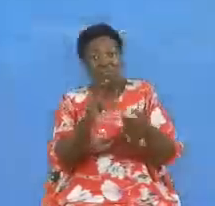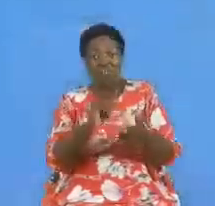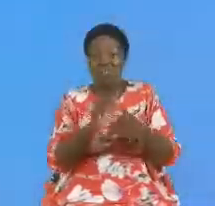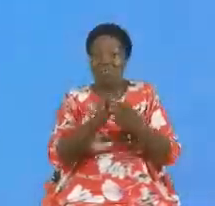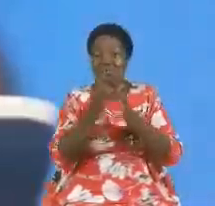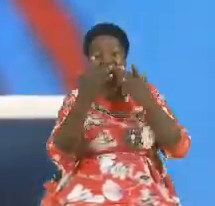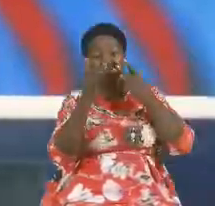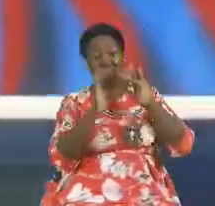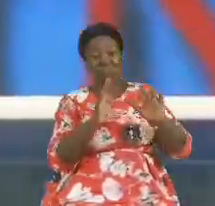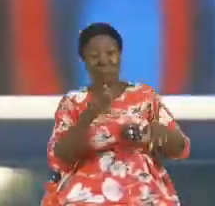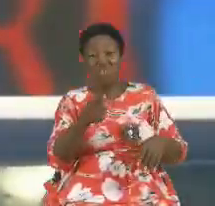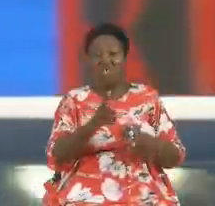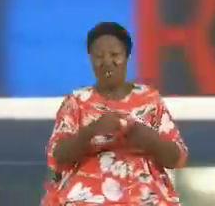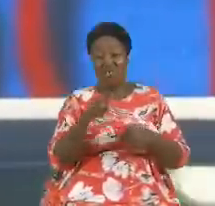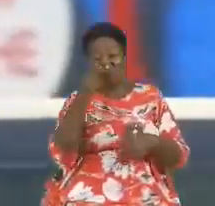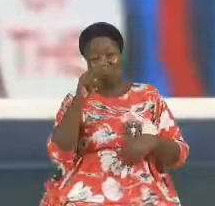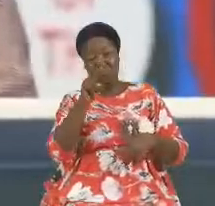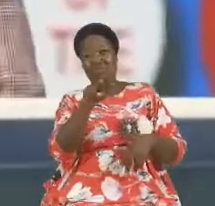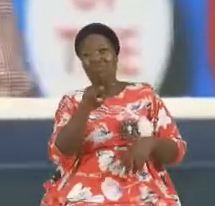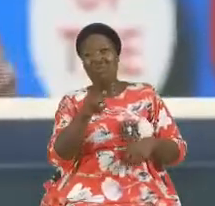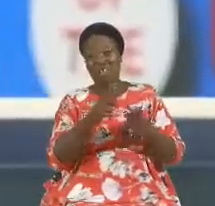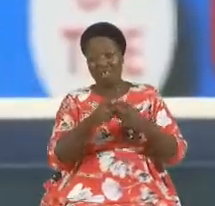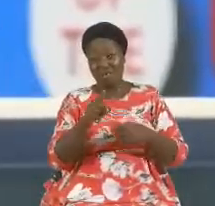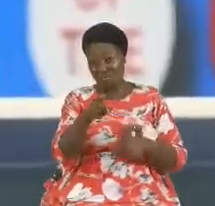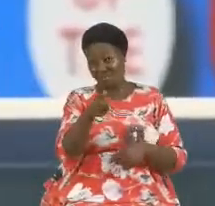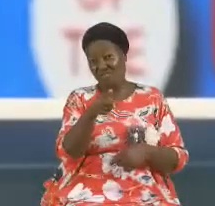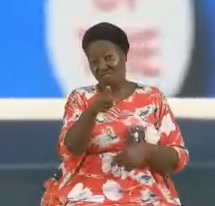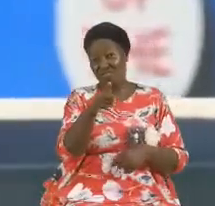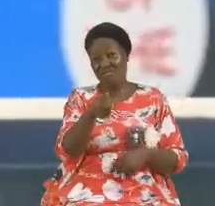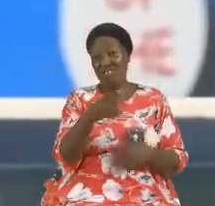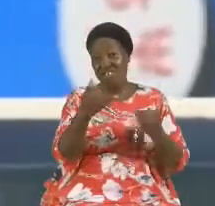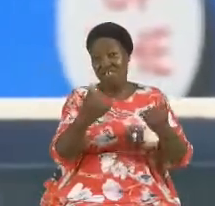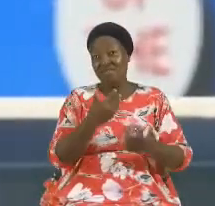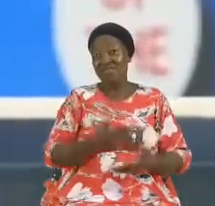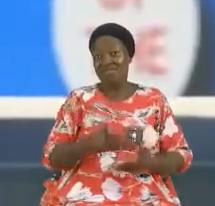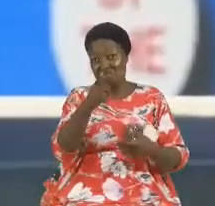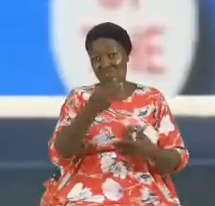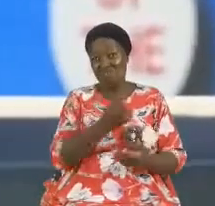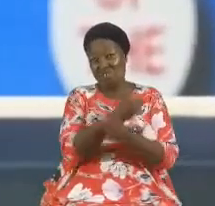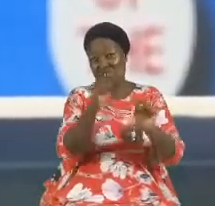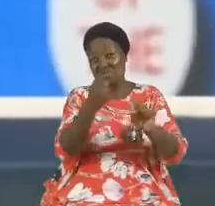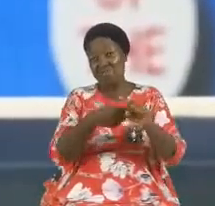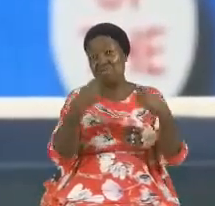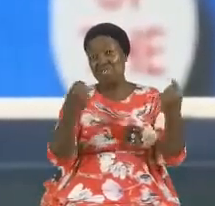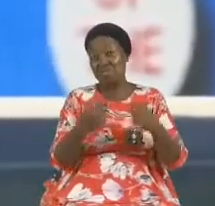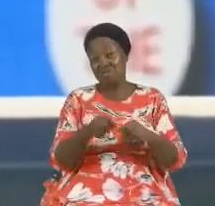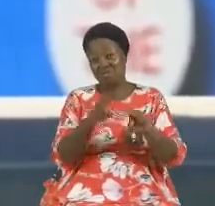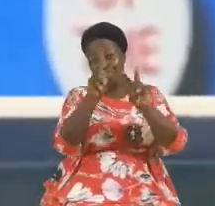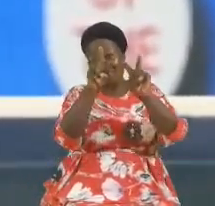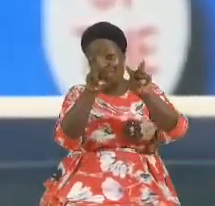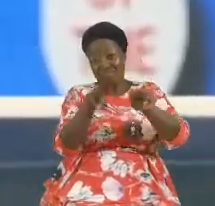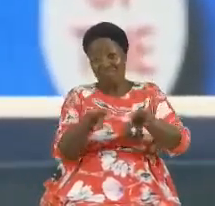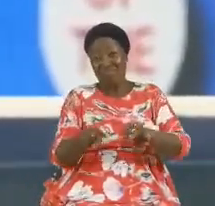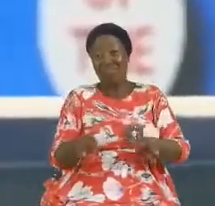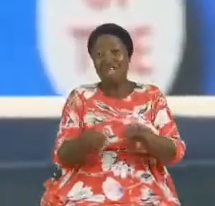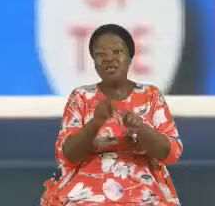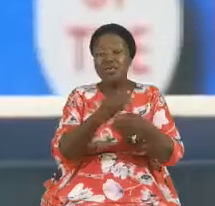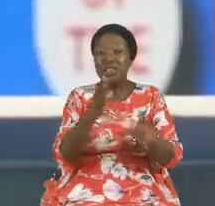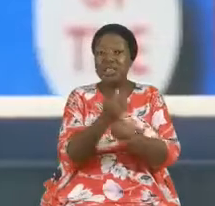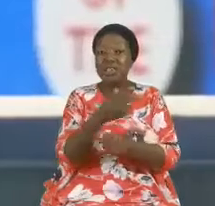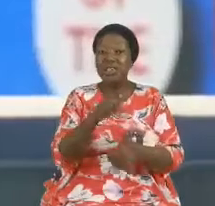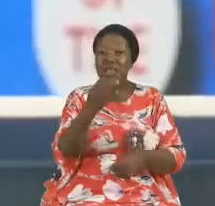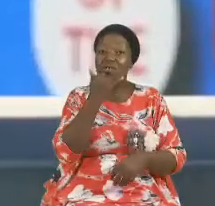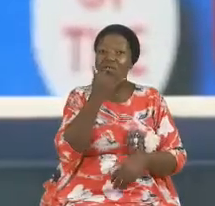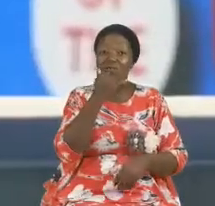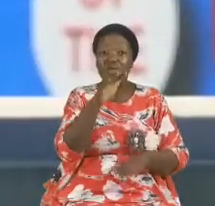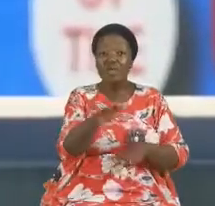somebody that belittles you and looks at you. You are now born again, and he looks